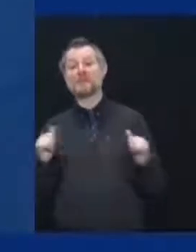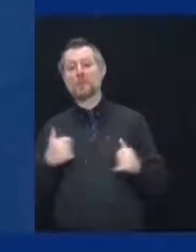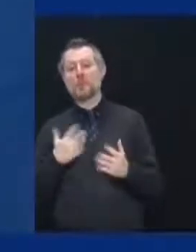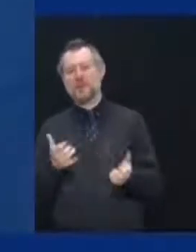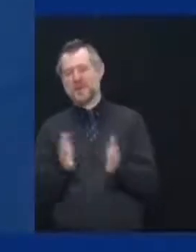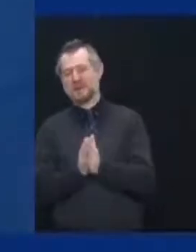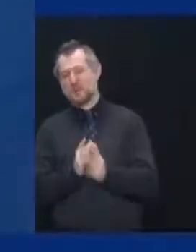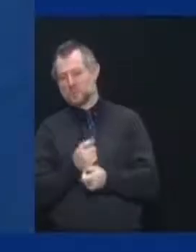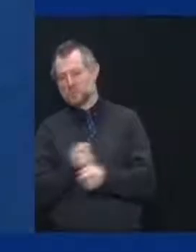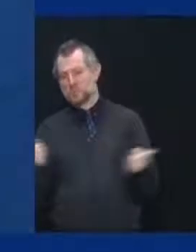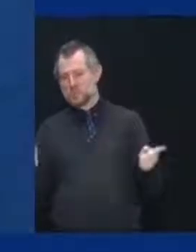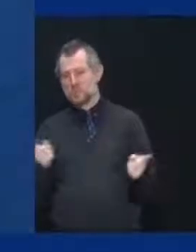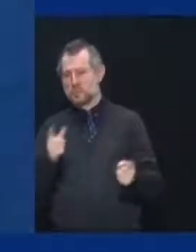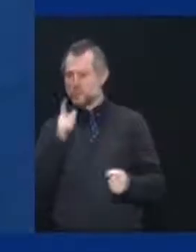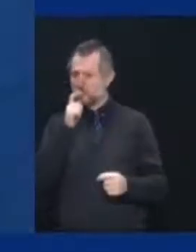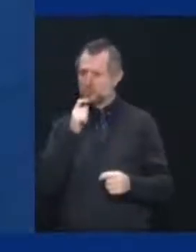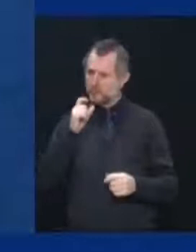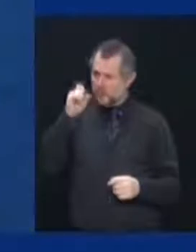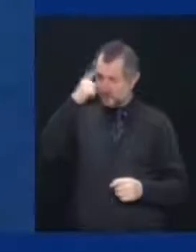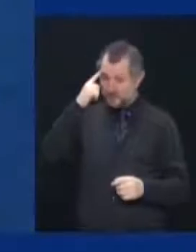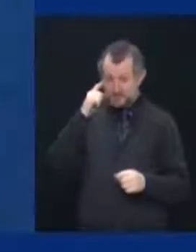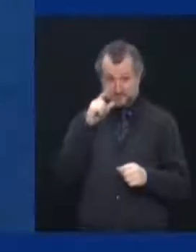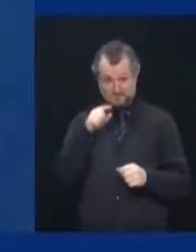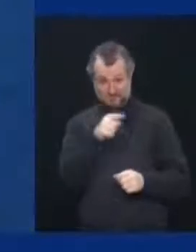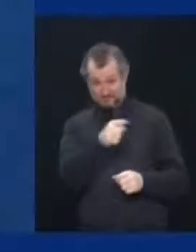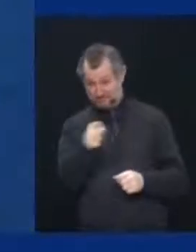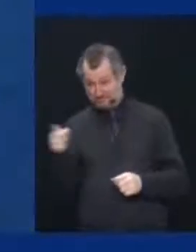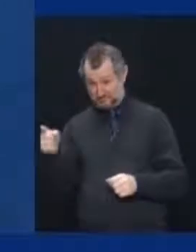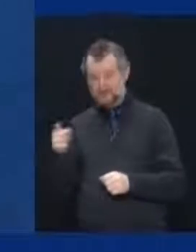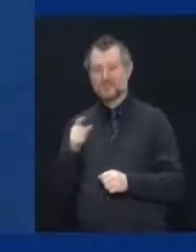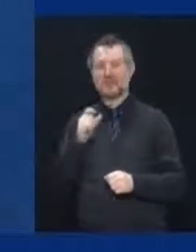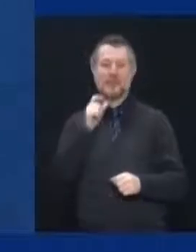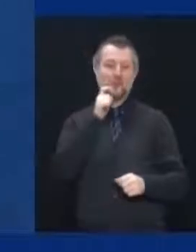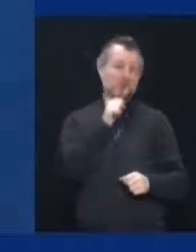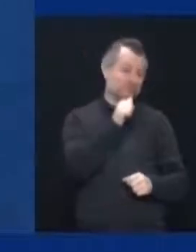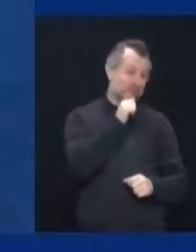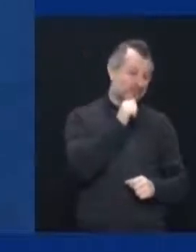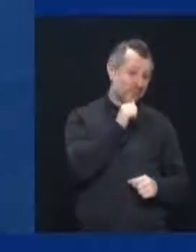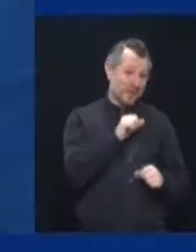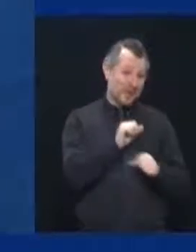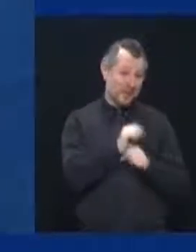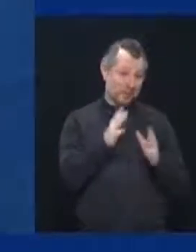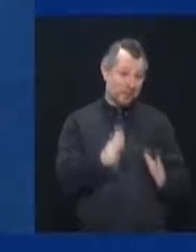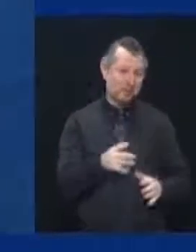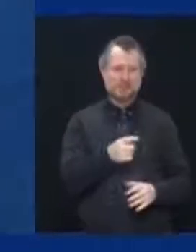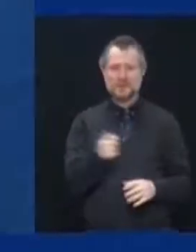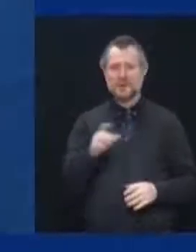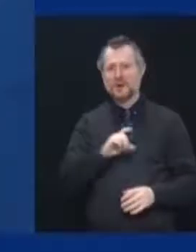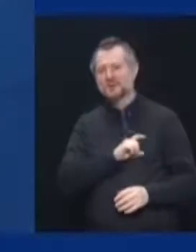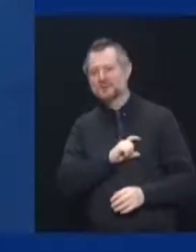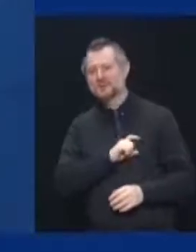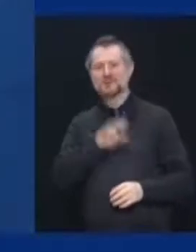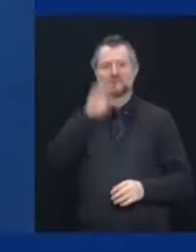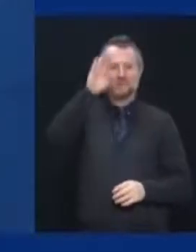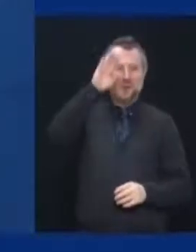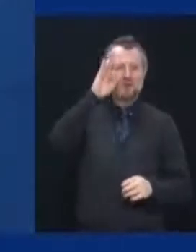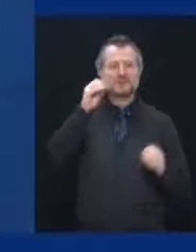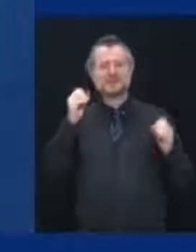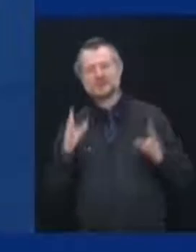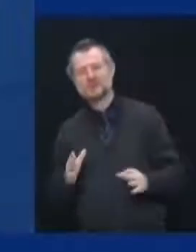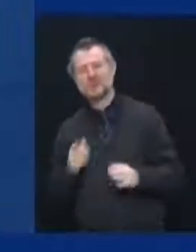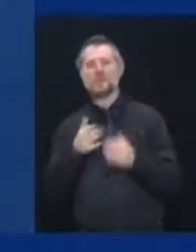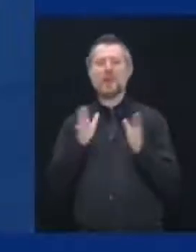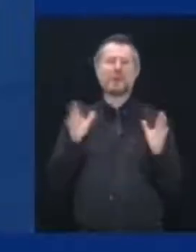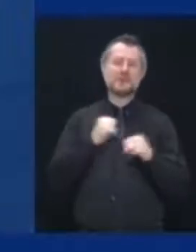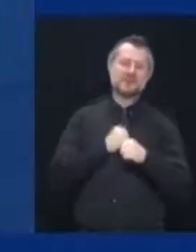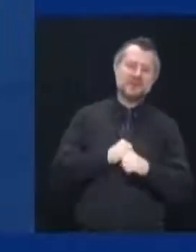public employees or private employees who are police, fire, teachers,